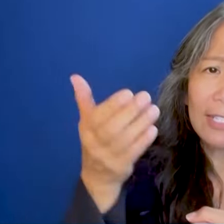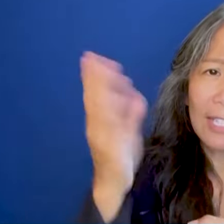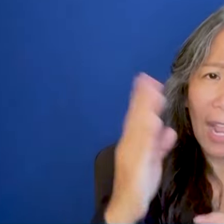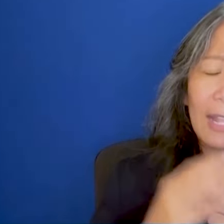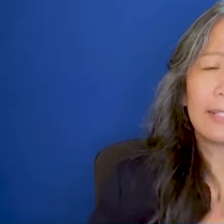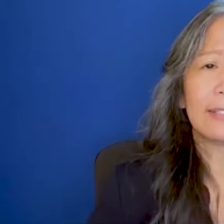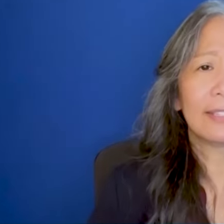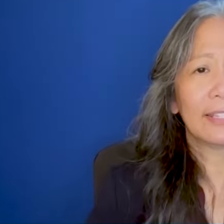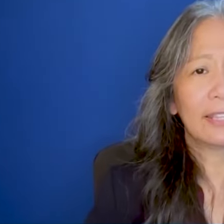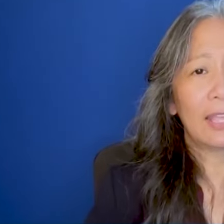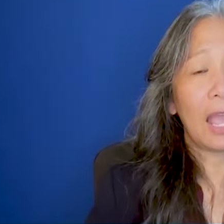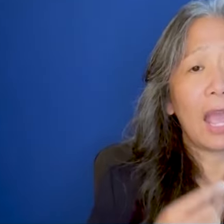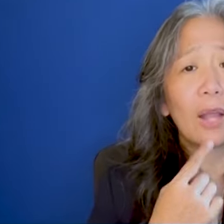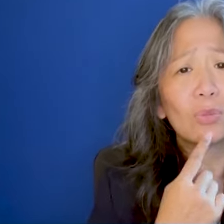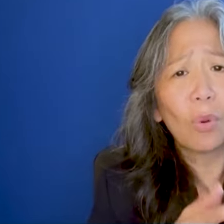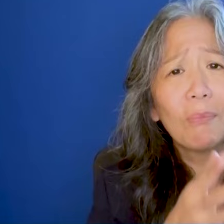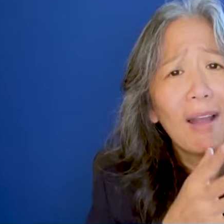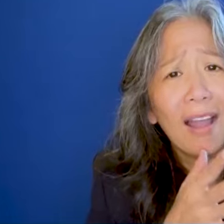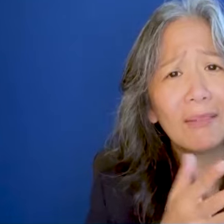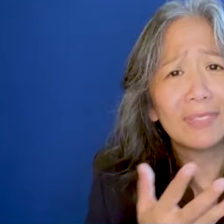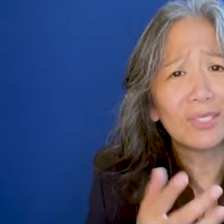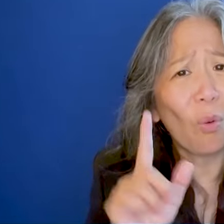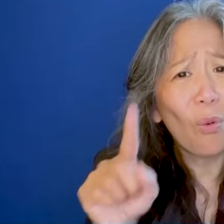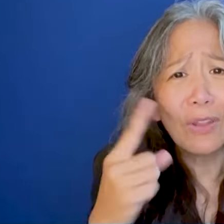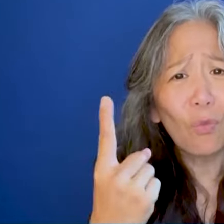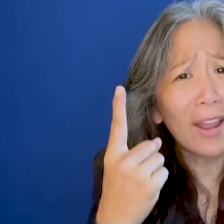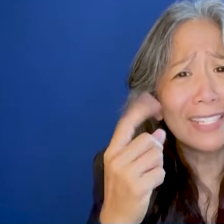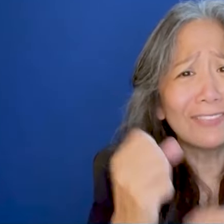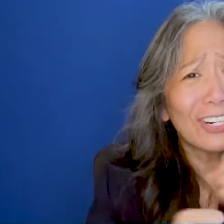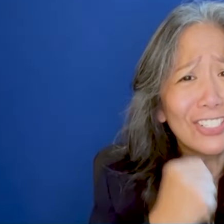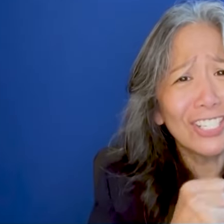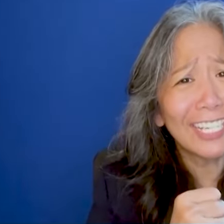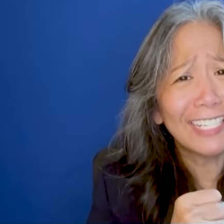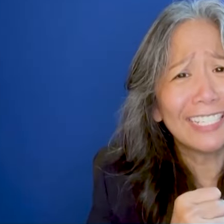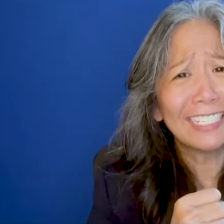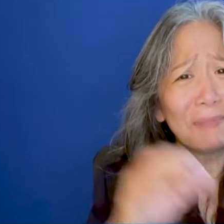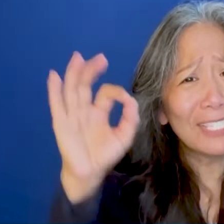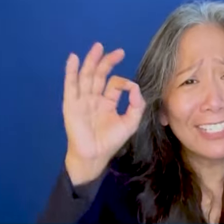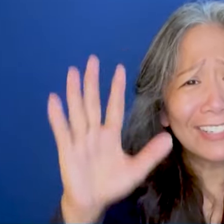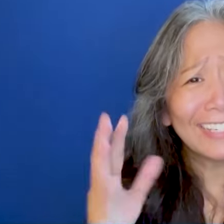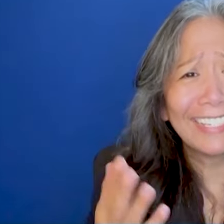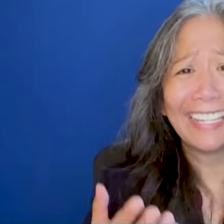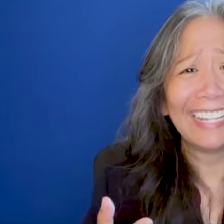in God. I told her, Mom, it's only our first year in the ministry.